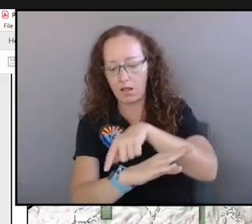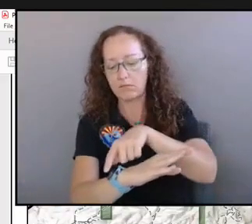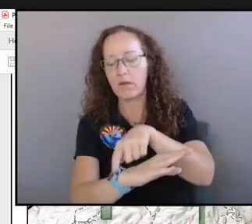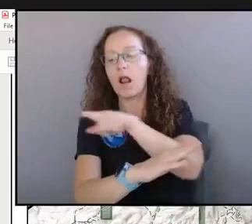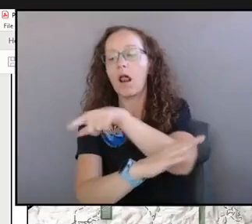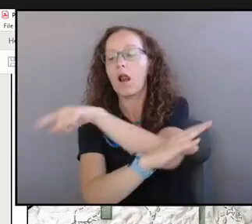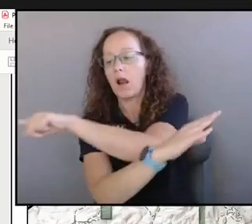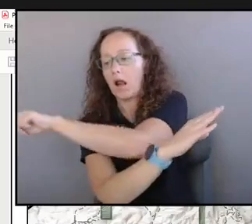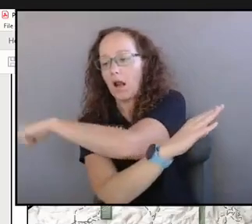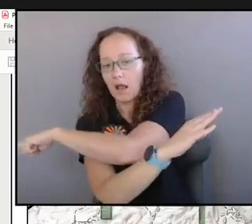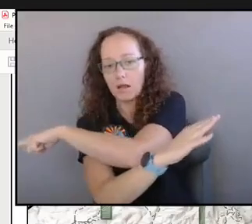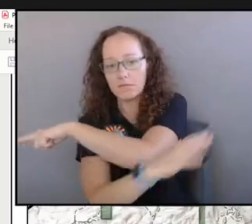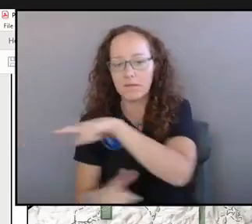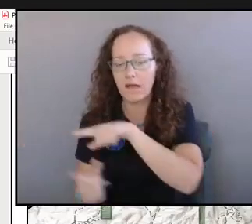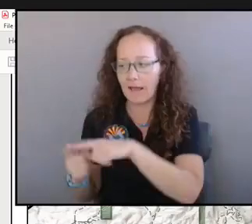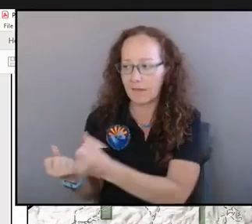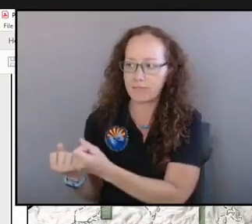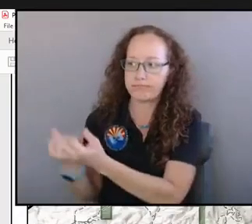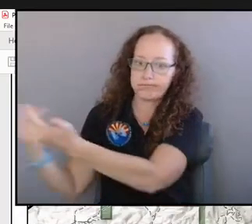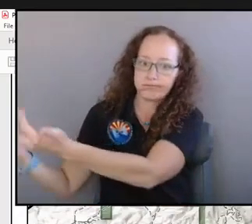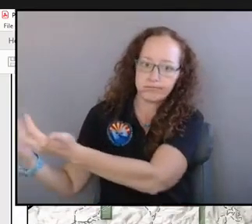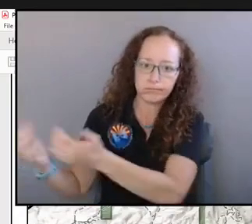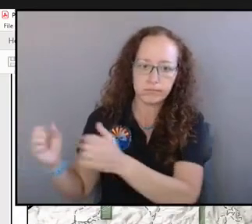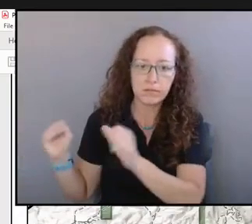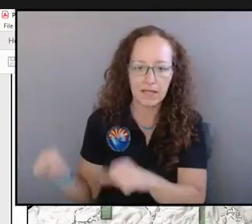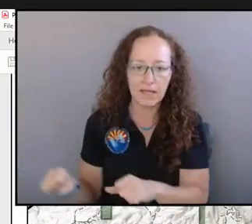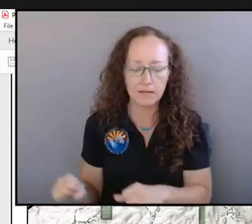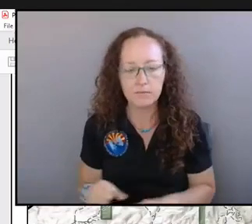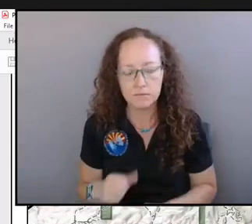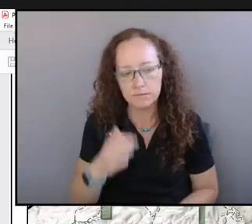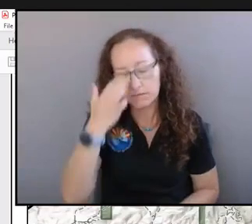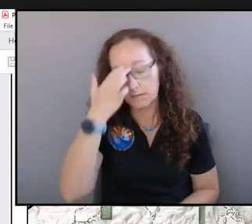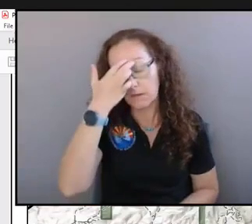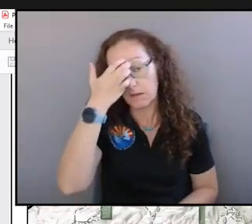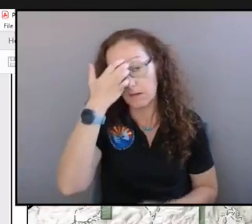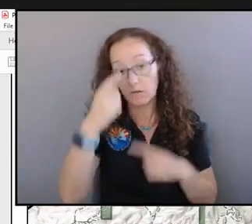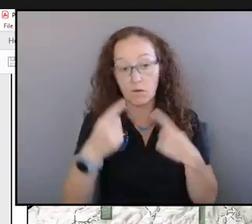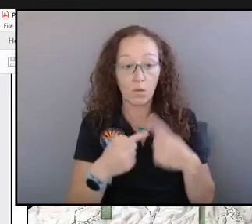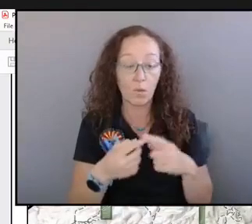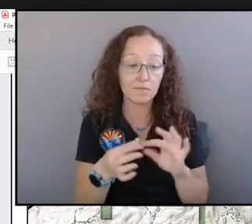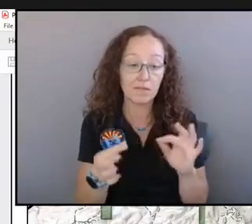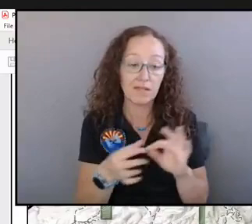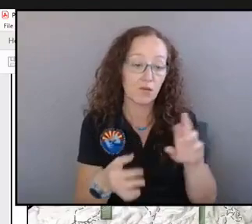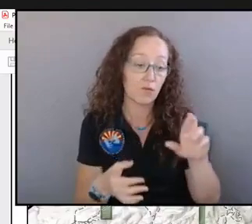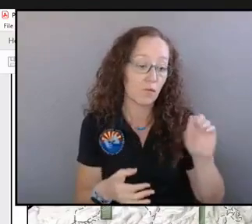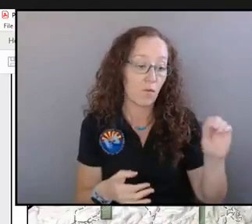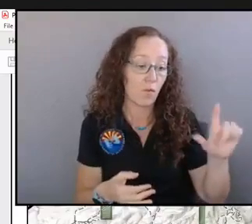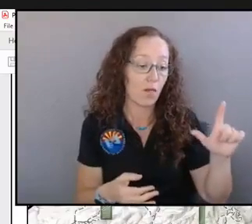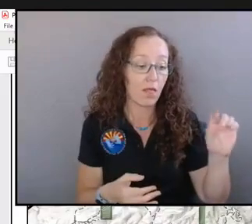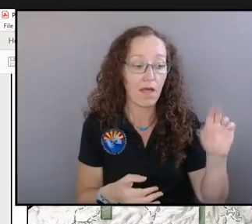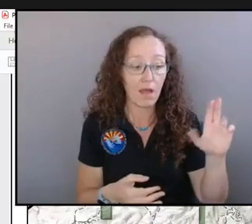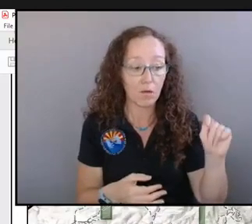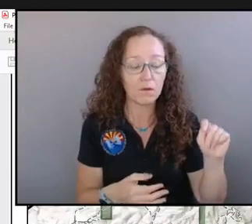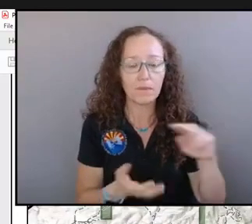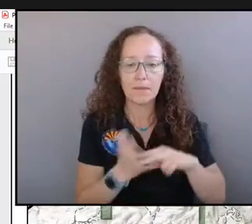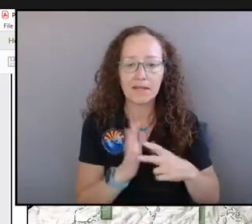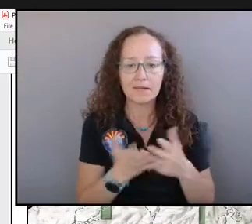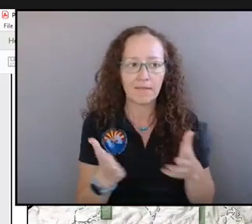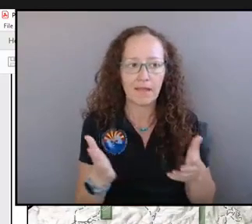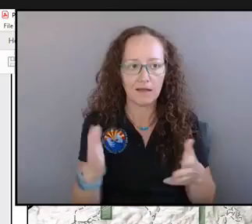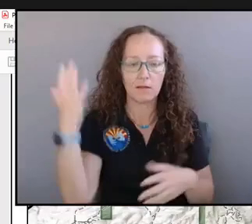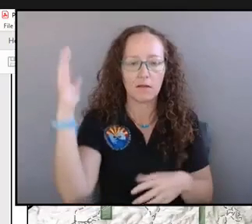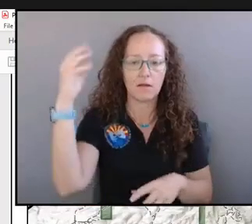up into the fire itself. And that's what we're talking about when we talk about rollouts, burning material that rolls below